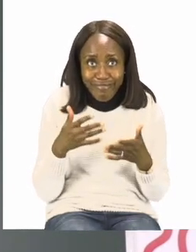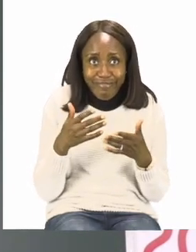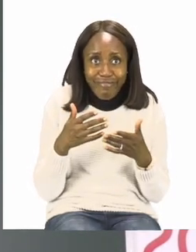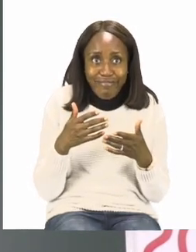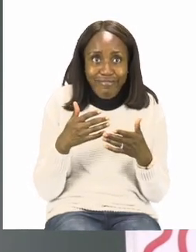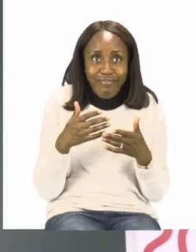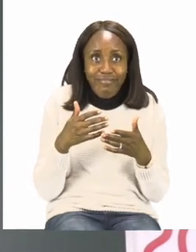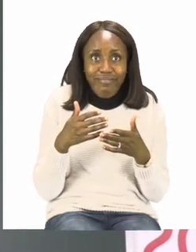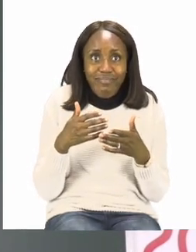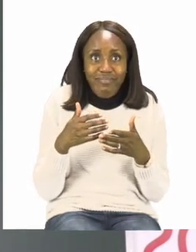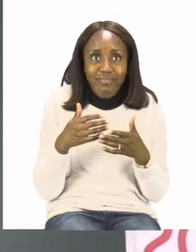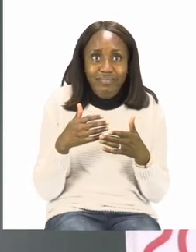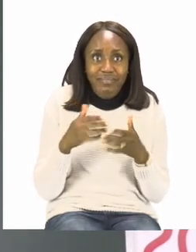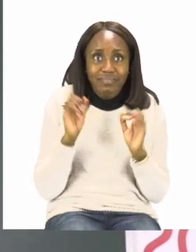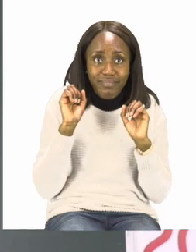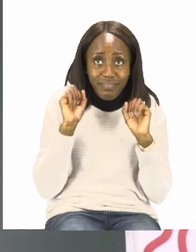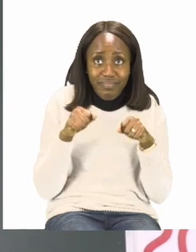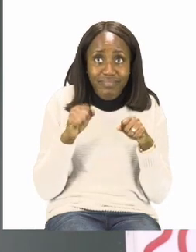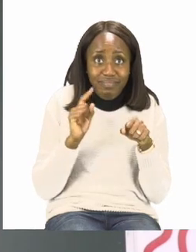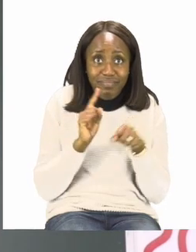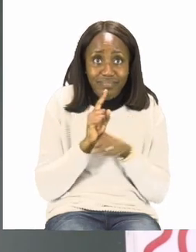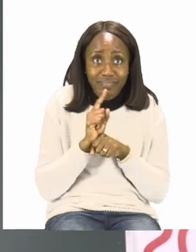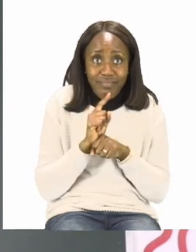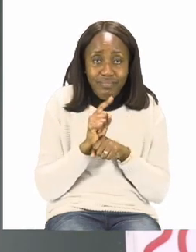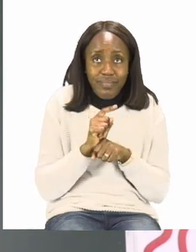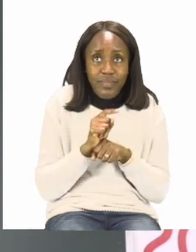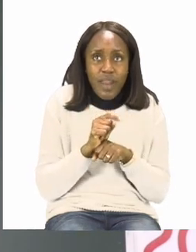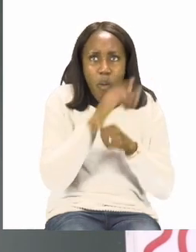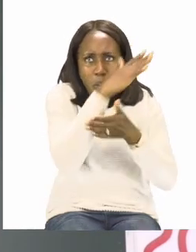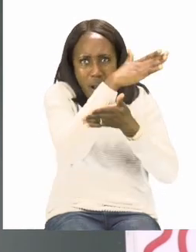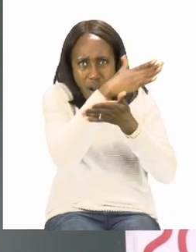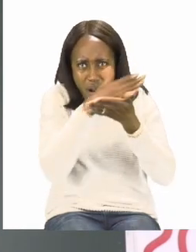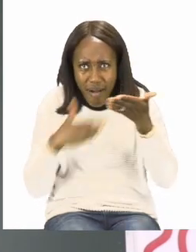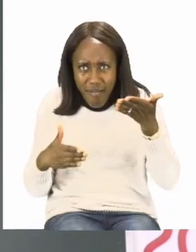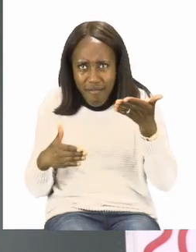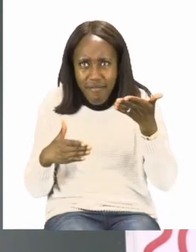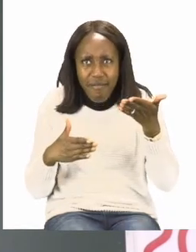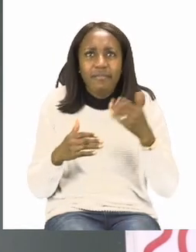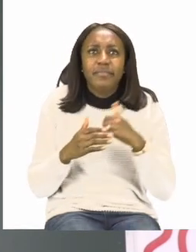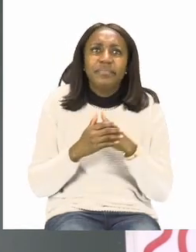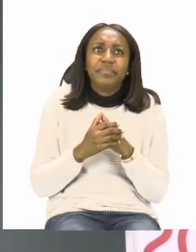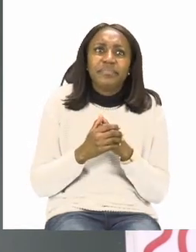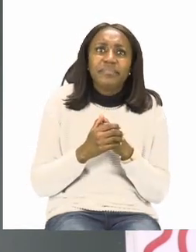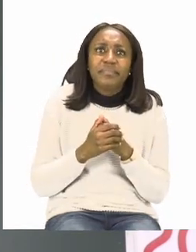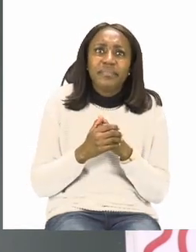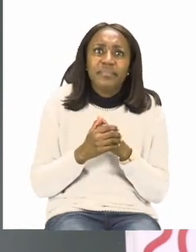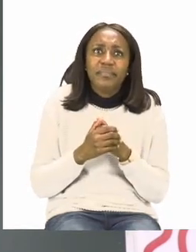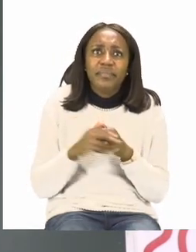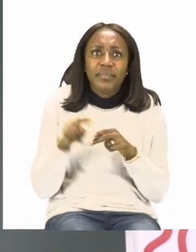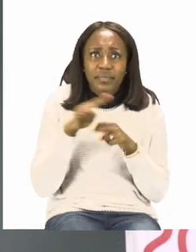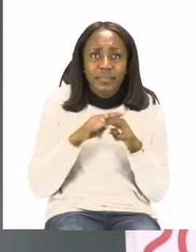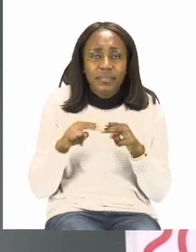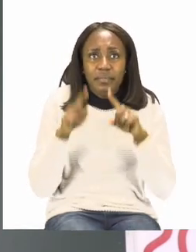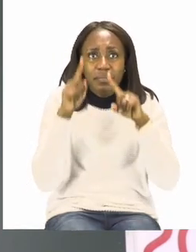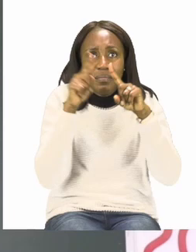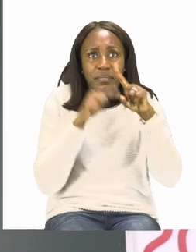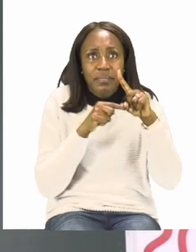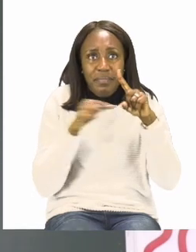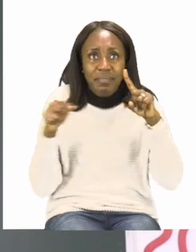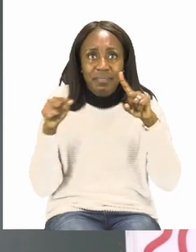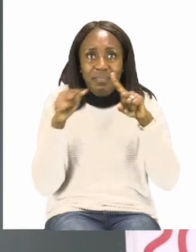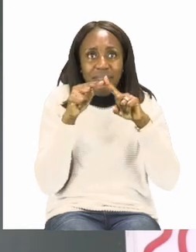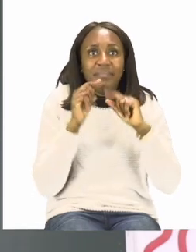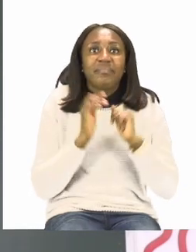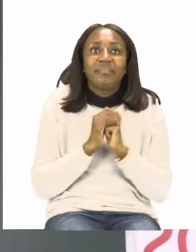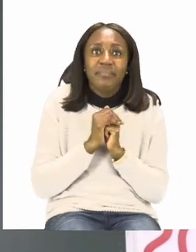need to first divide the shape using triangles. Now I have only